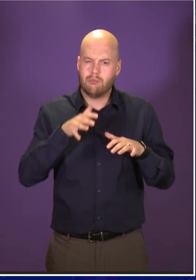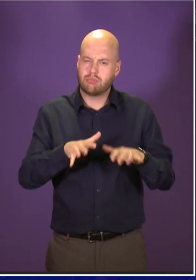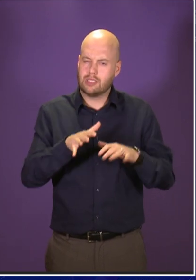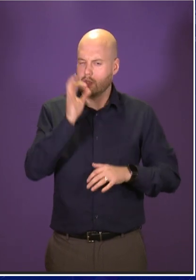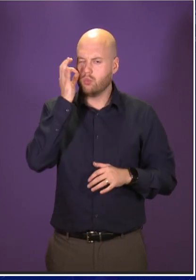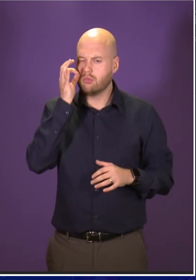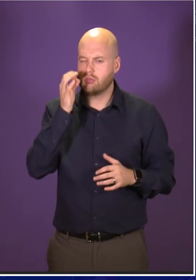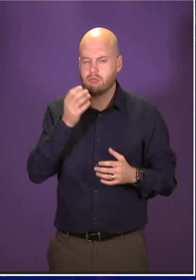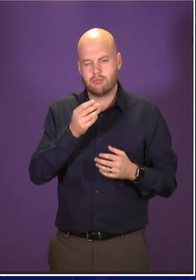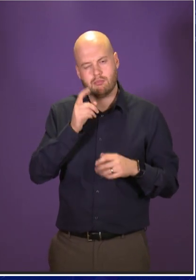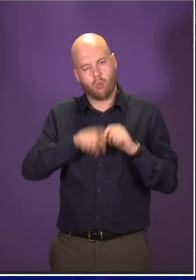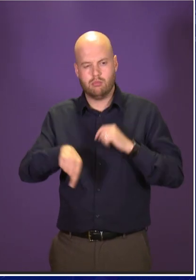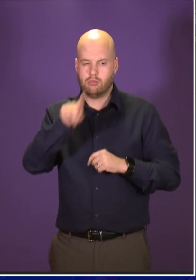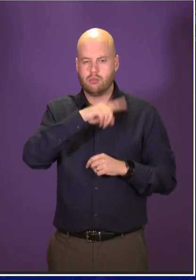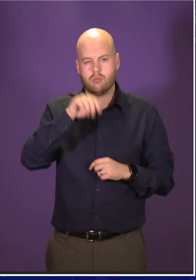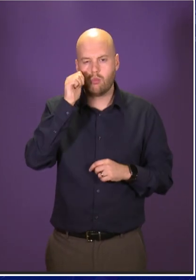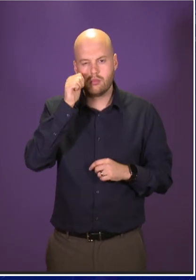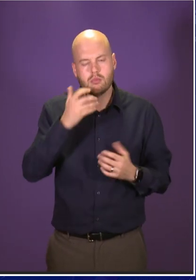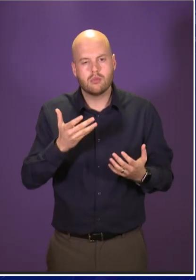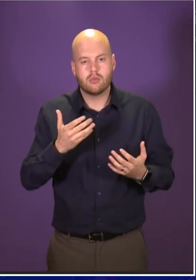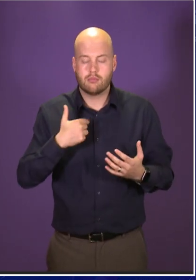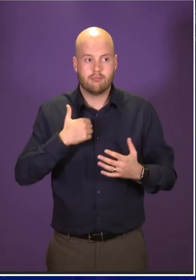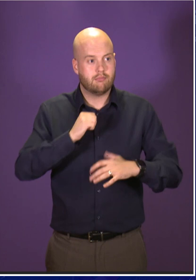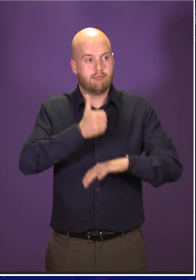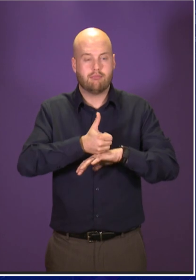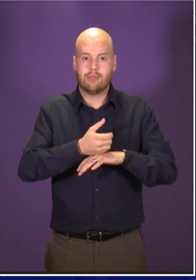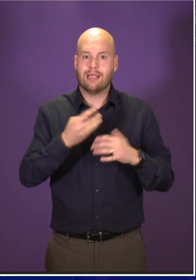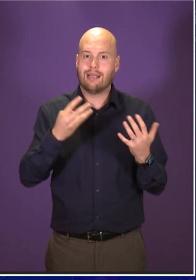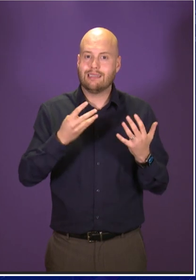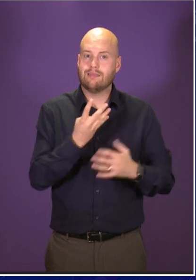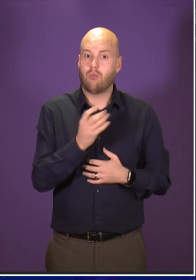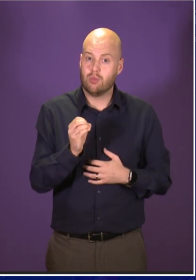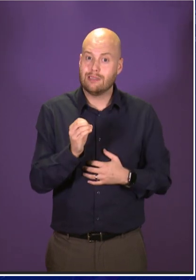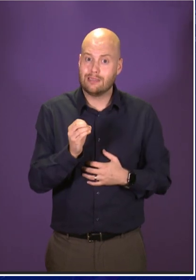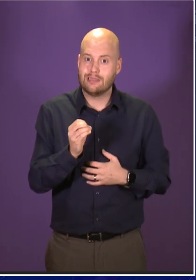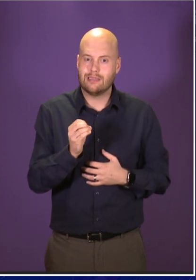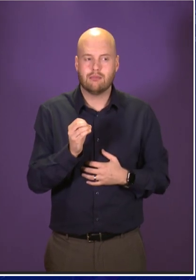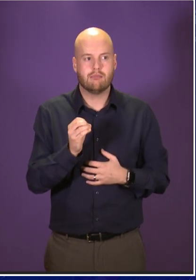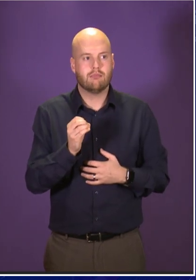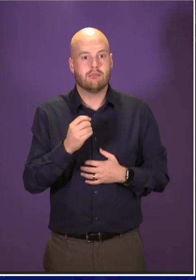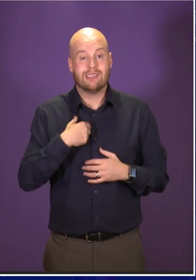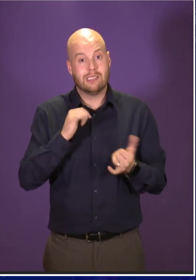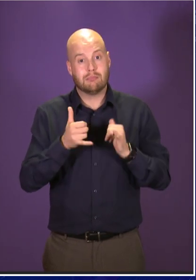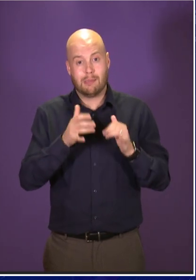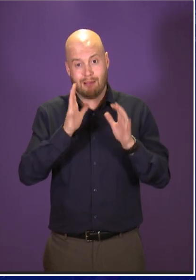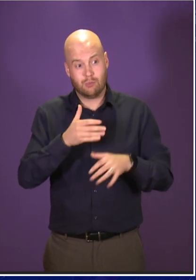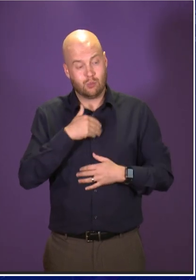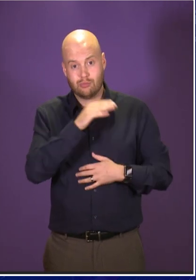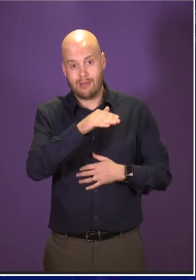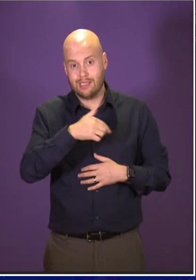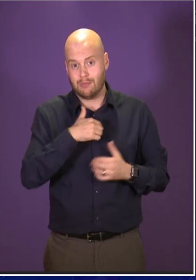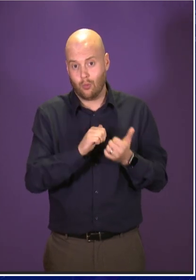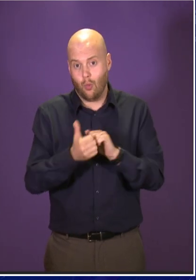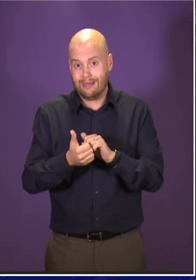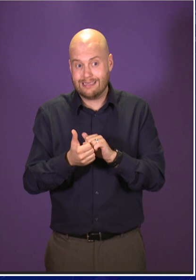do, might well know we were established in 1940, which when I sometimes have to remind some of my colleagues there was something